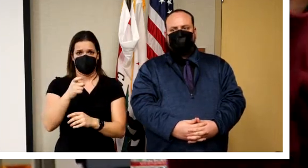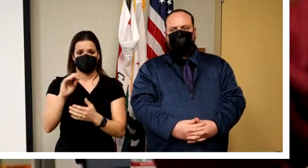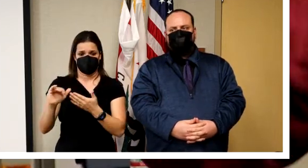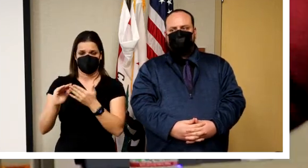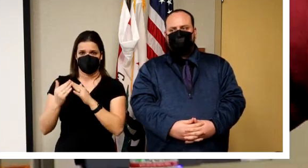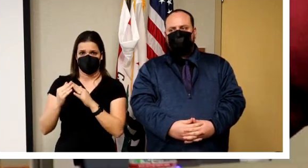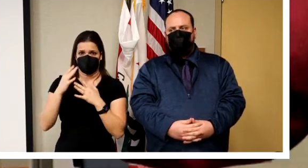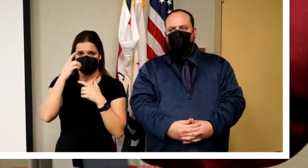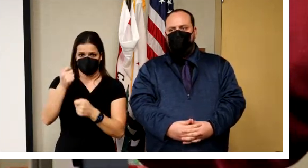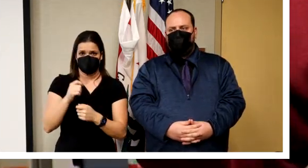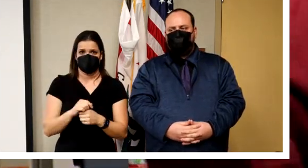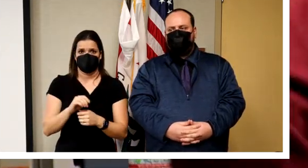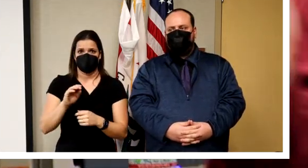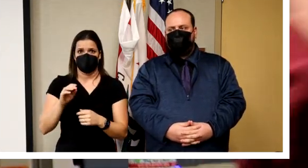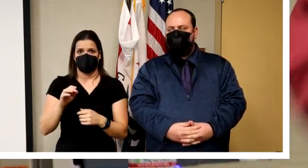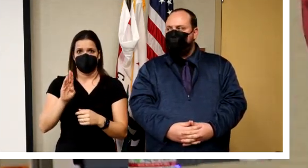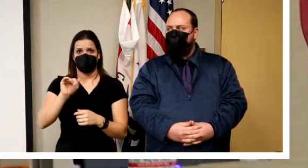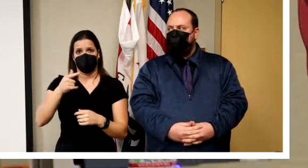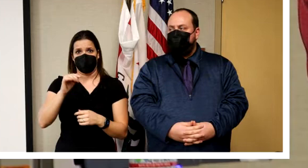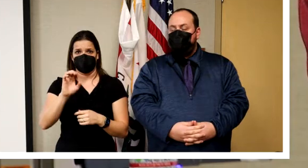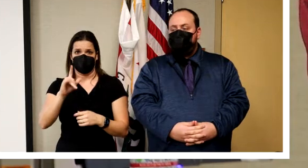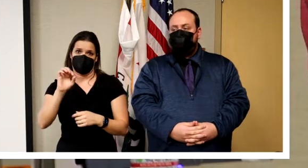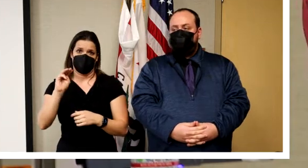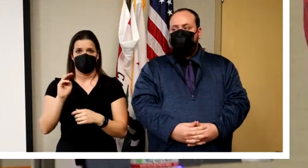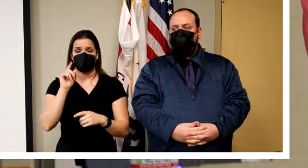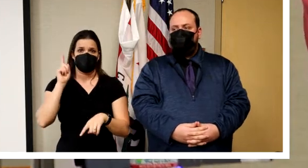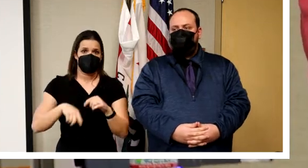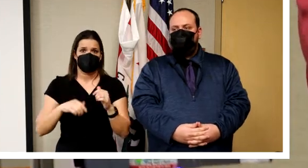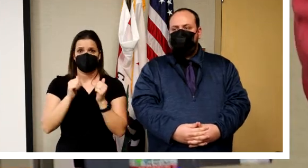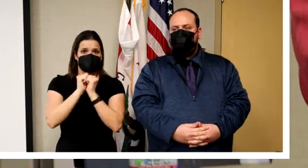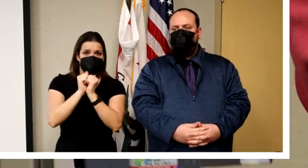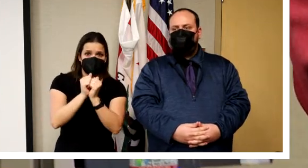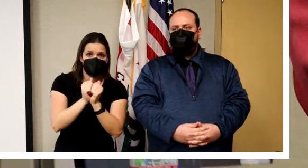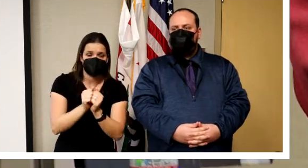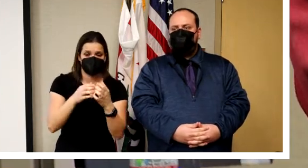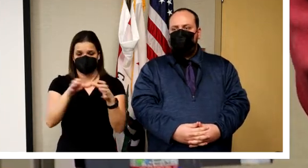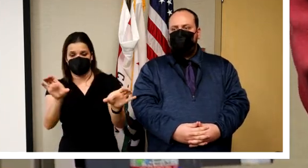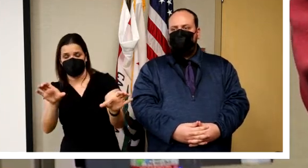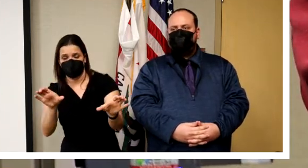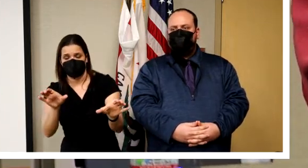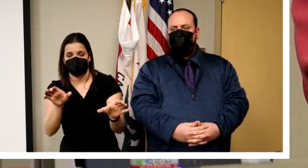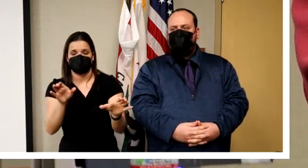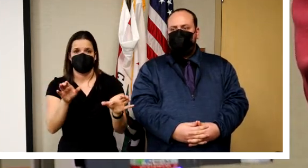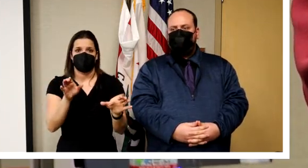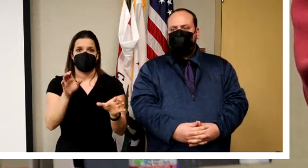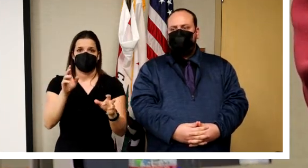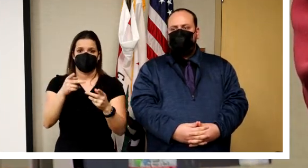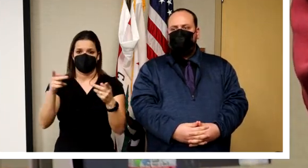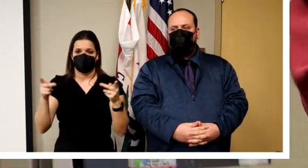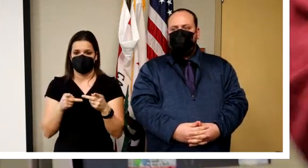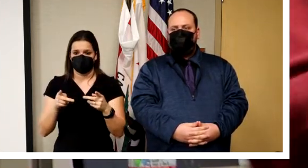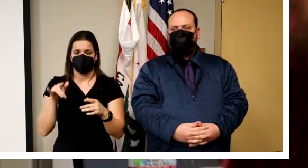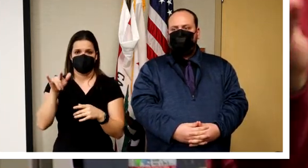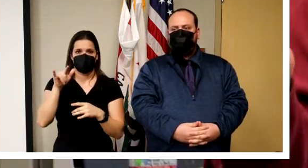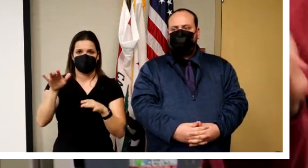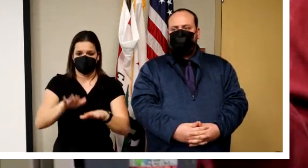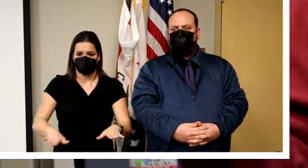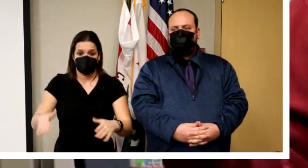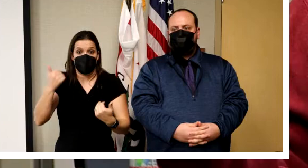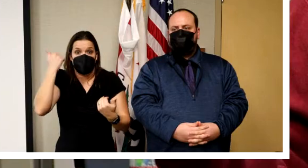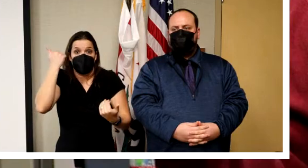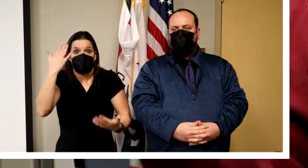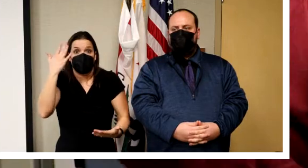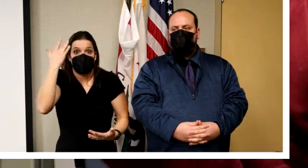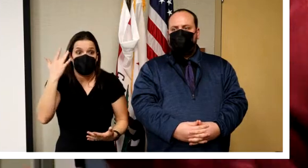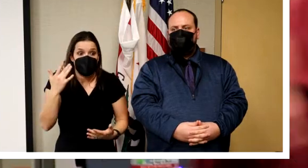and baggage claim couldn't possibly be together or couldn't possibly be separated from the place where the airplanes landed. I don't know why that mattered. We're not